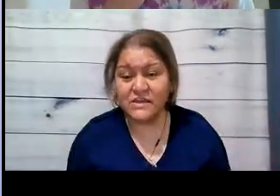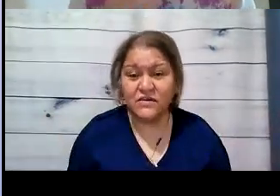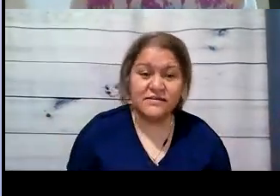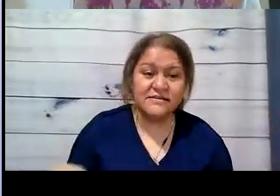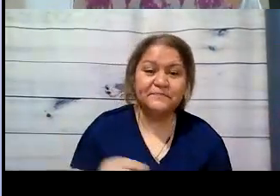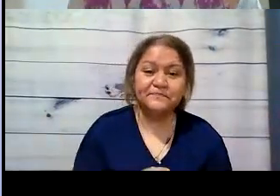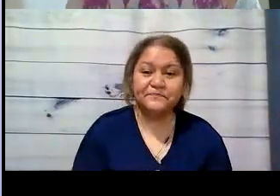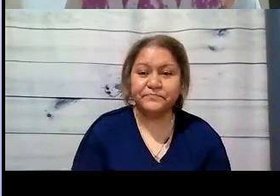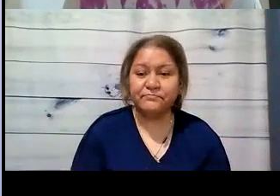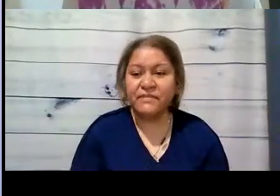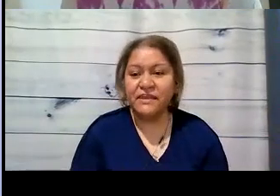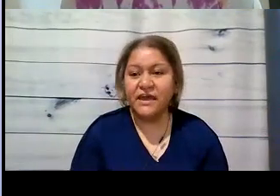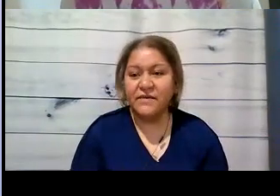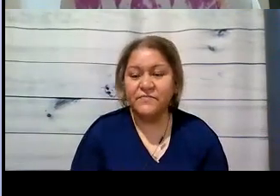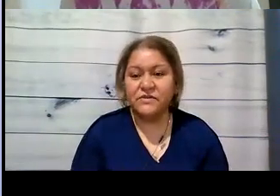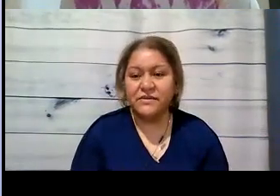singing songs.